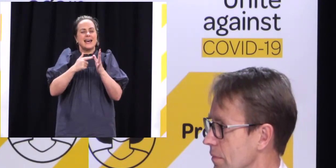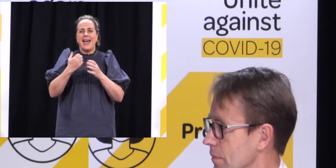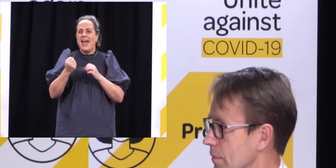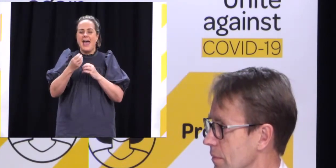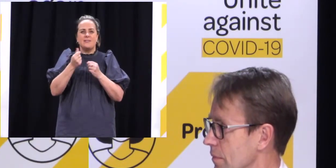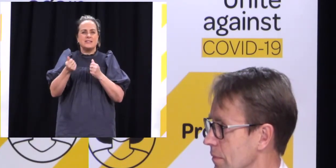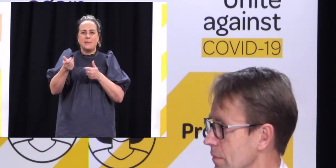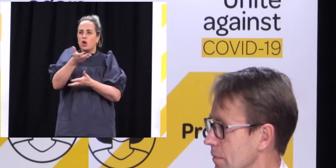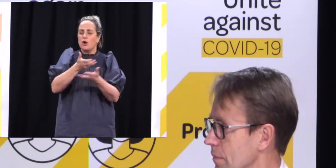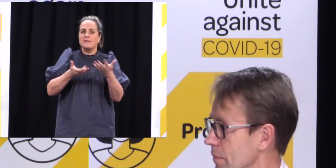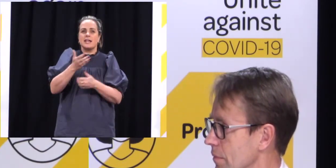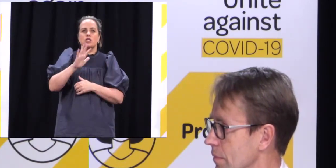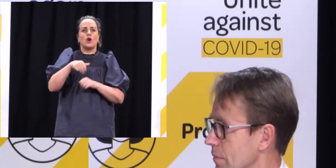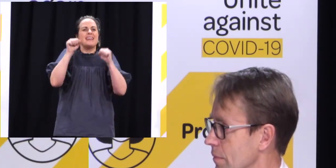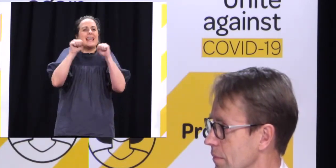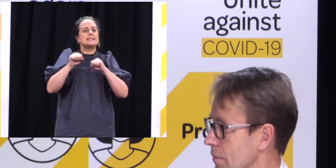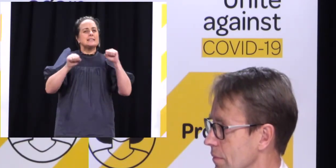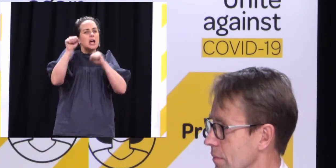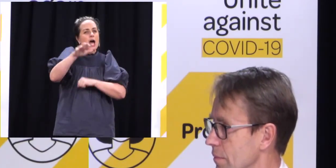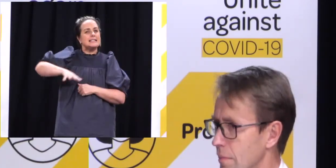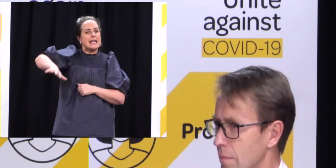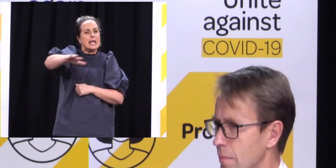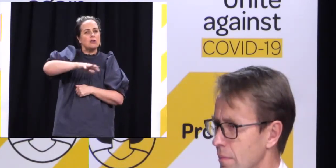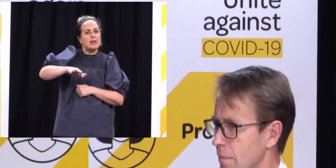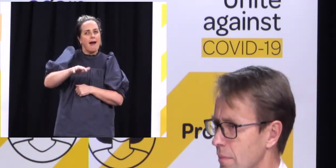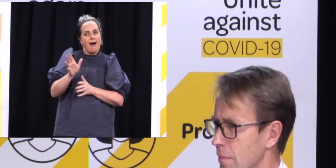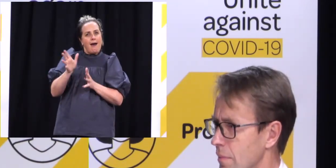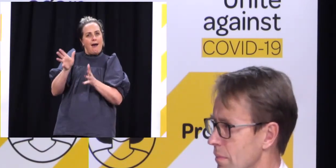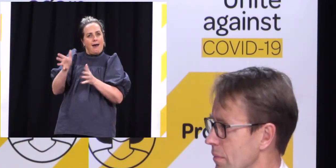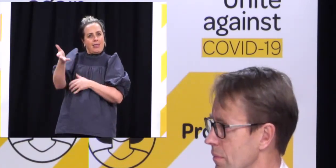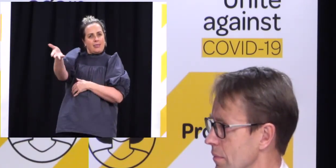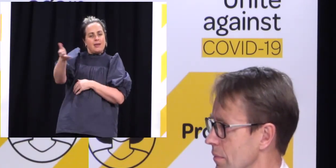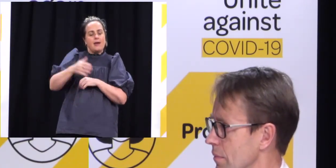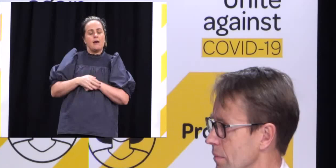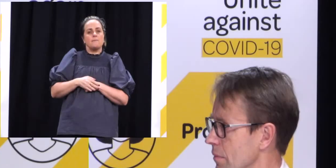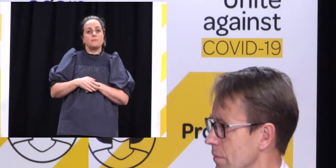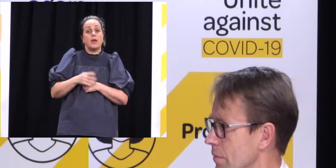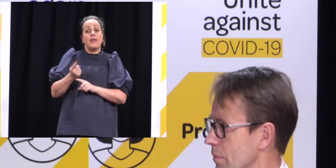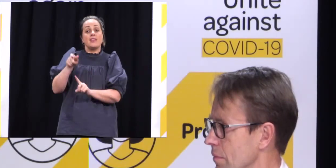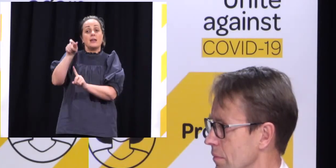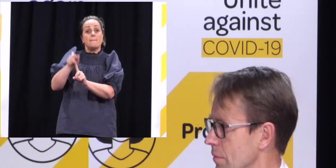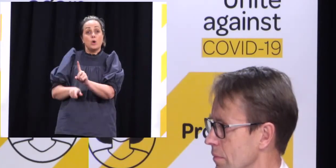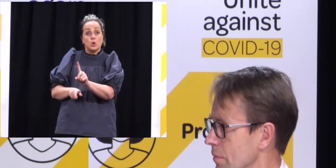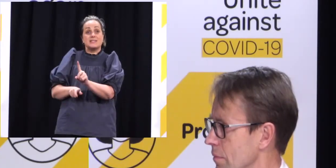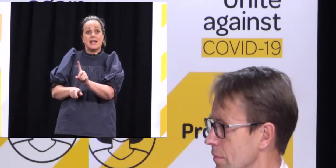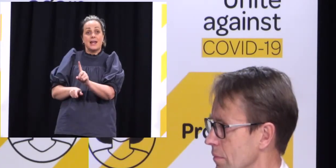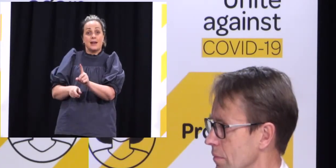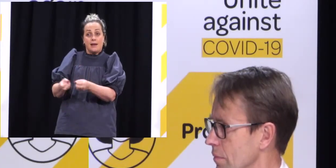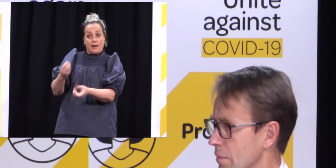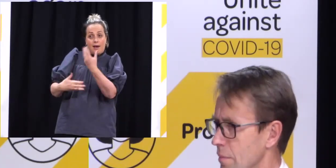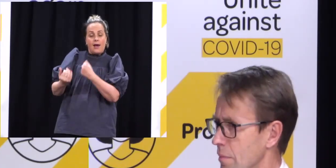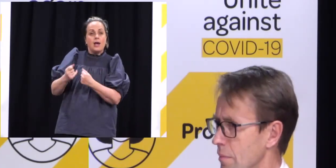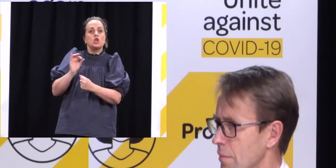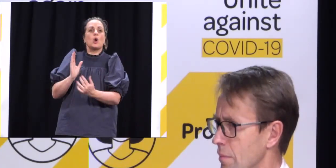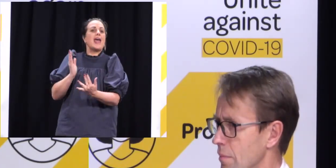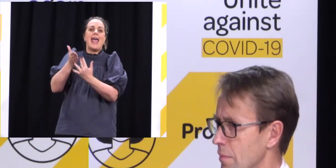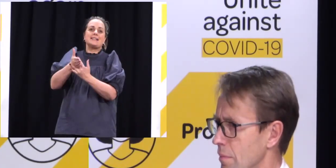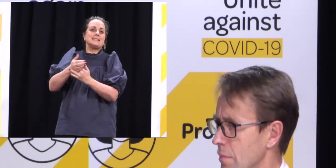some people around the exercise area of the Crowne Plaza. The individual in question, as we've already traversed, did not access the